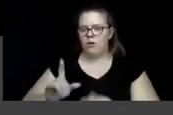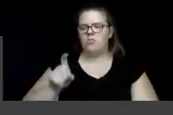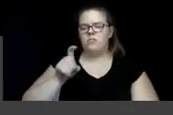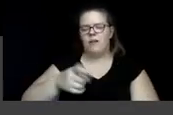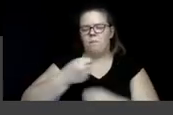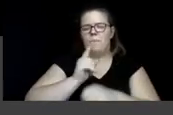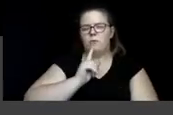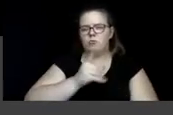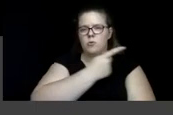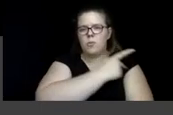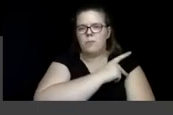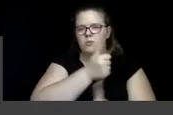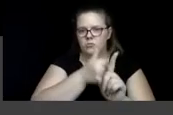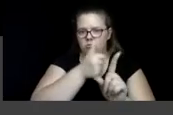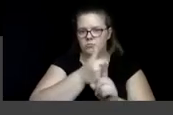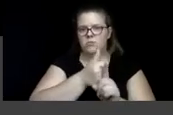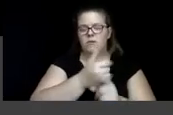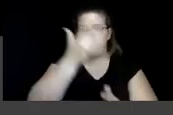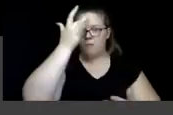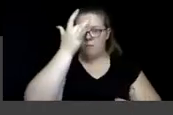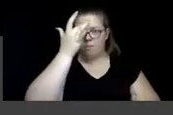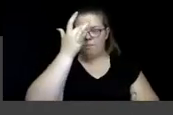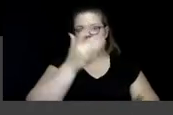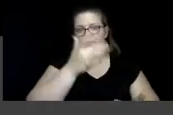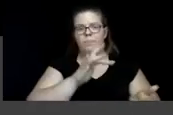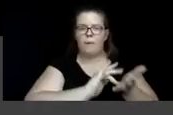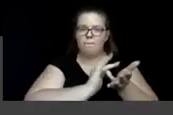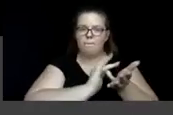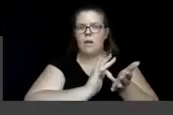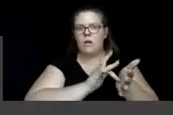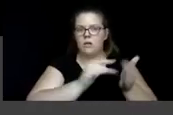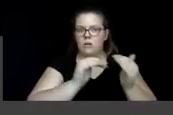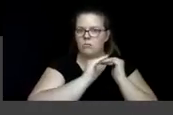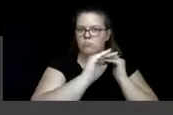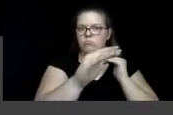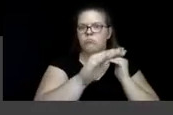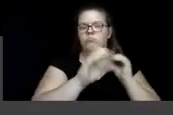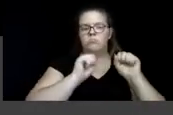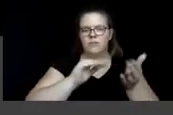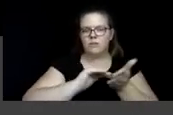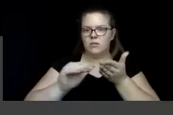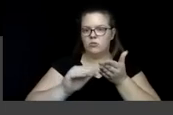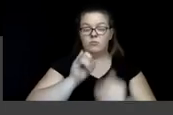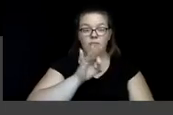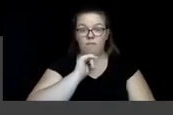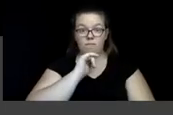stable for discharge. If they're not medically stable, then they would be admitted to a medicine team.